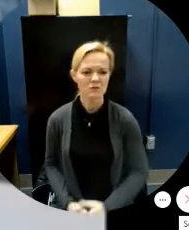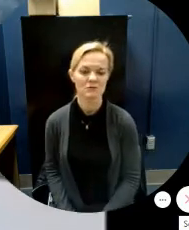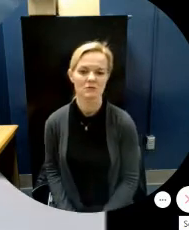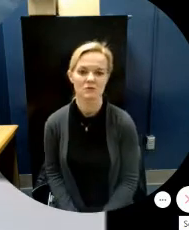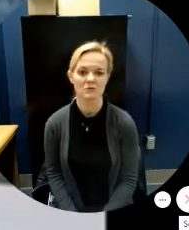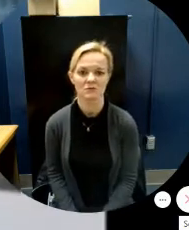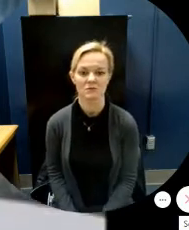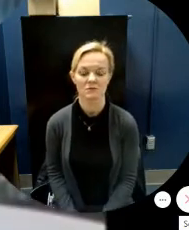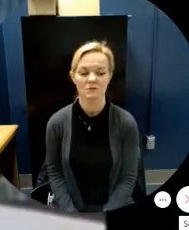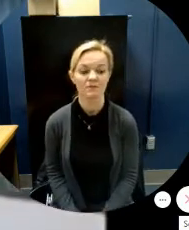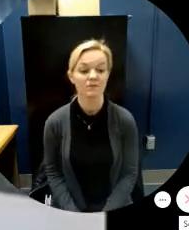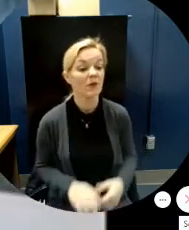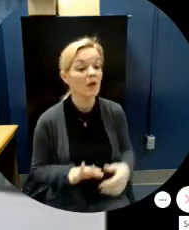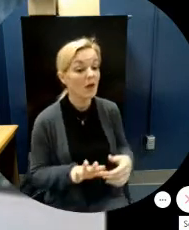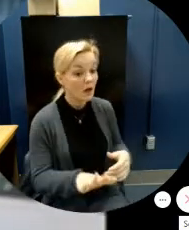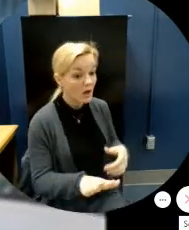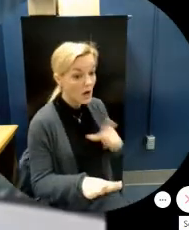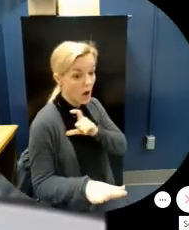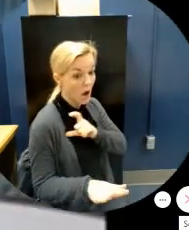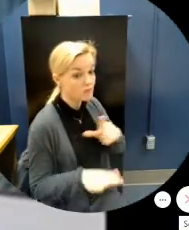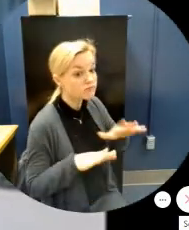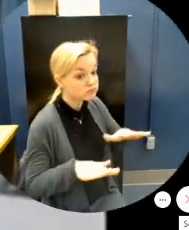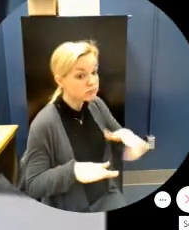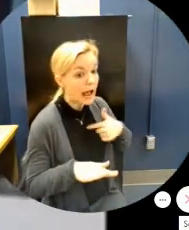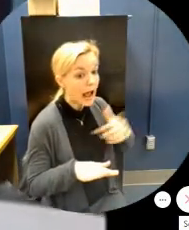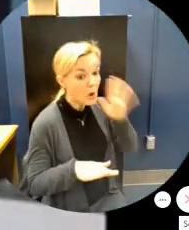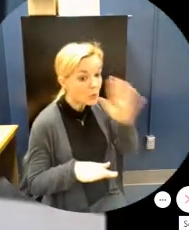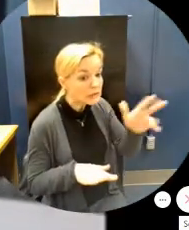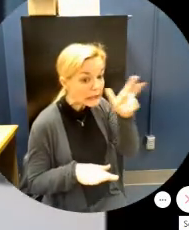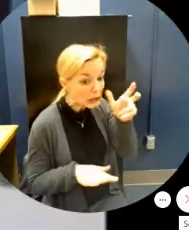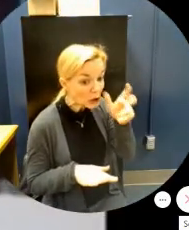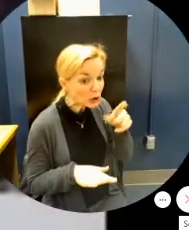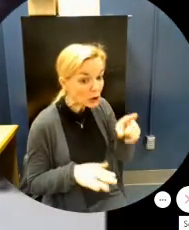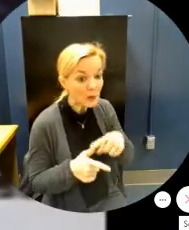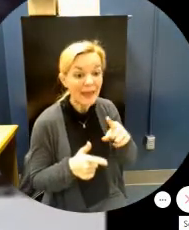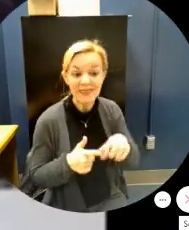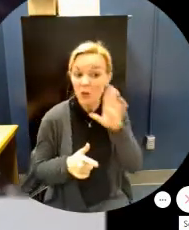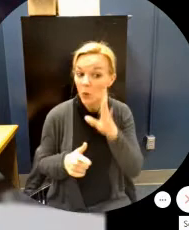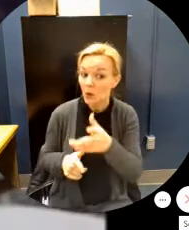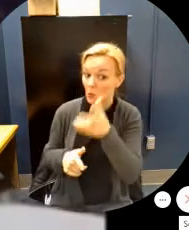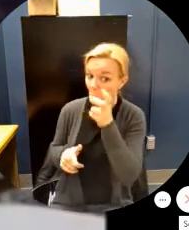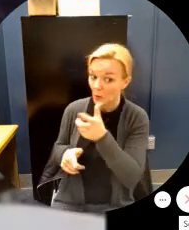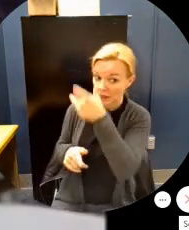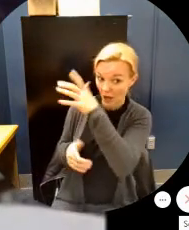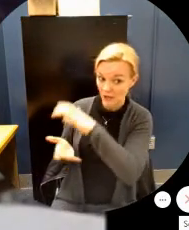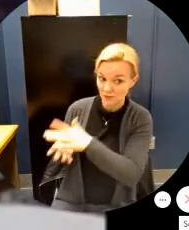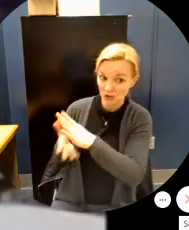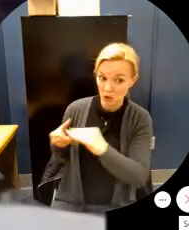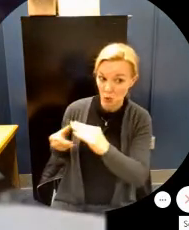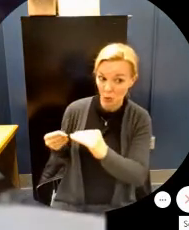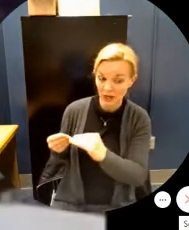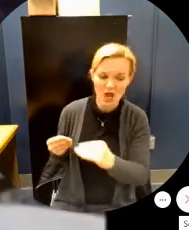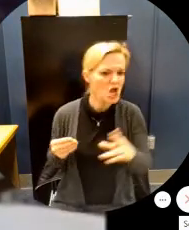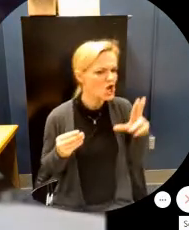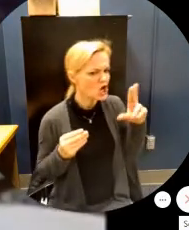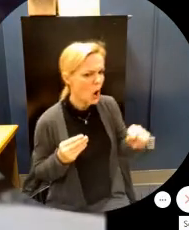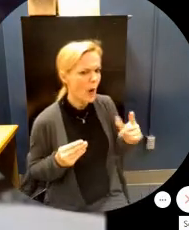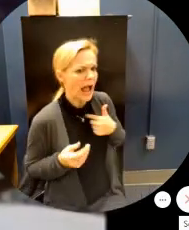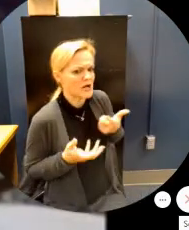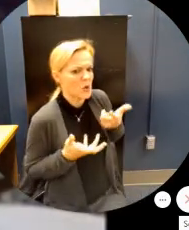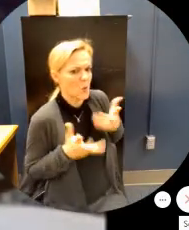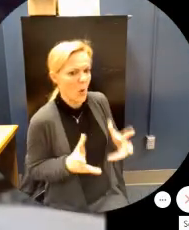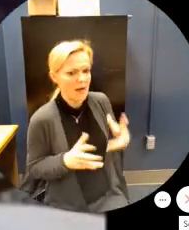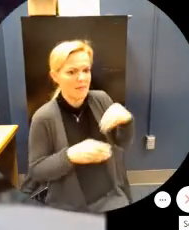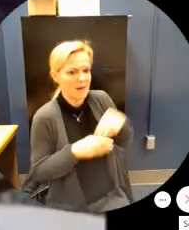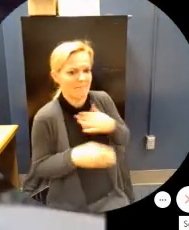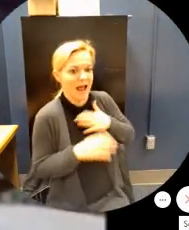Okay, I'll hear you out, and then I want to hear his No story. more here. No more. Listen, I want to get out of my house. Hear me? As soon as you spot the woman's gun, you should